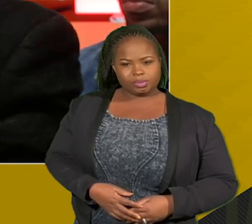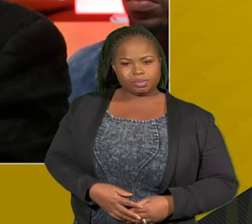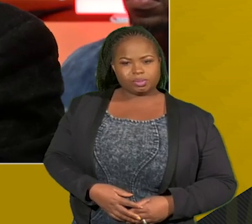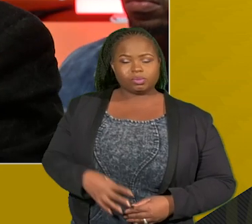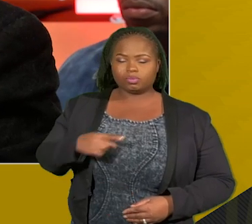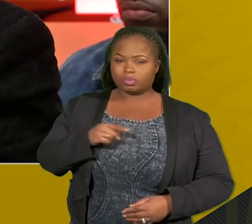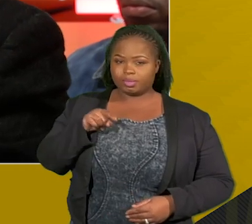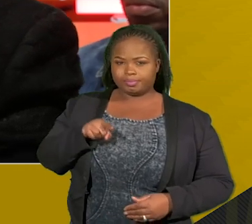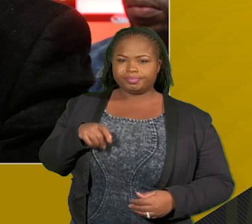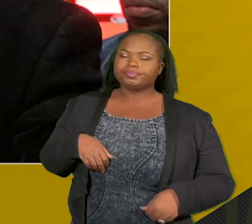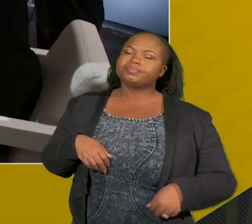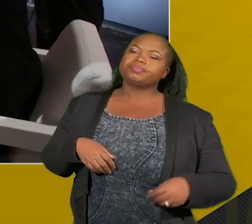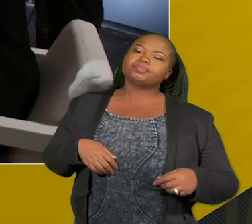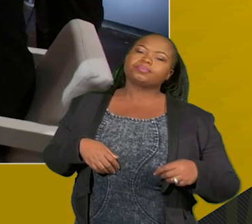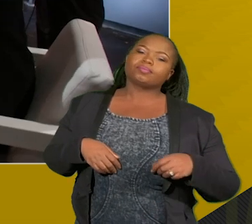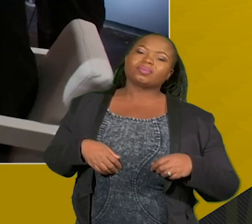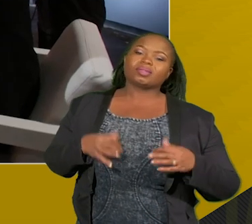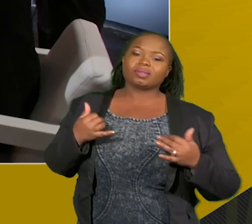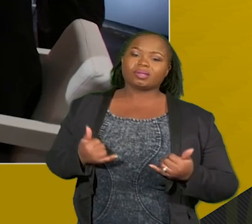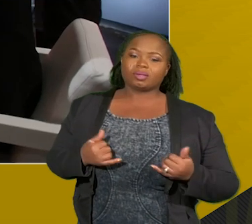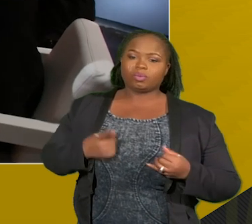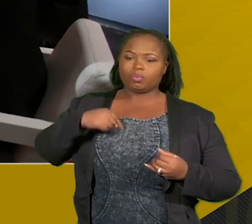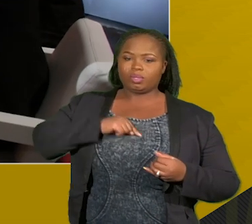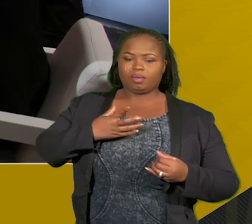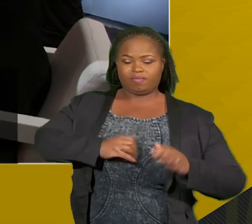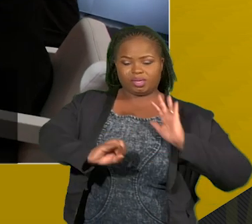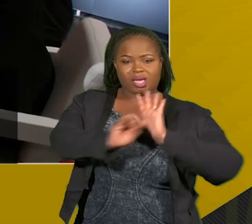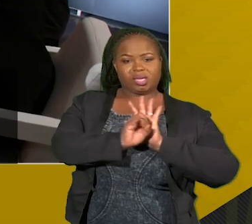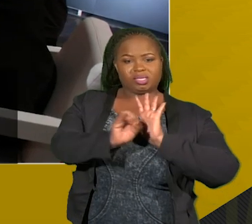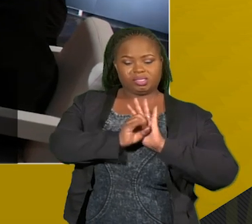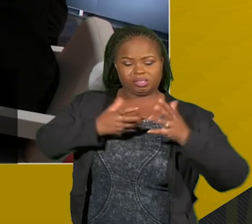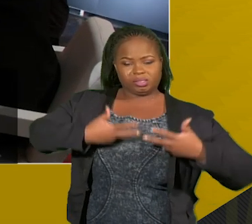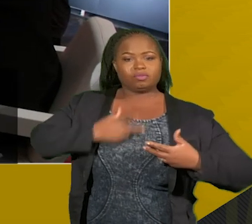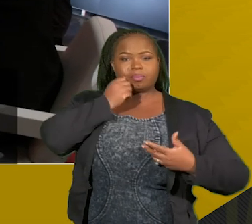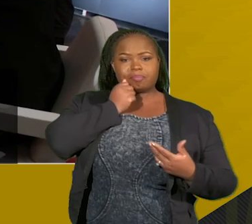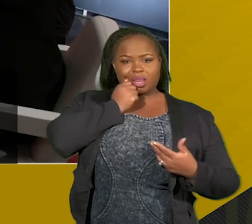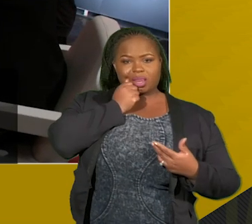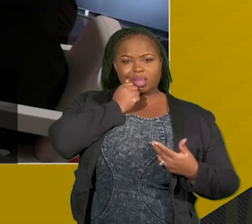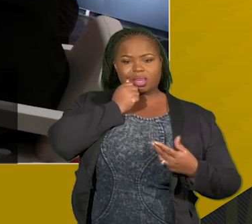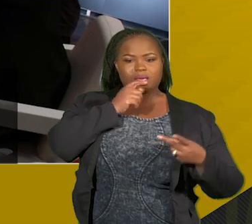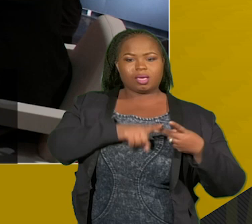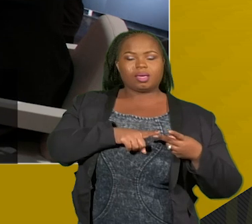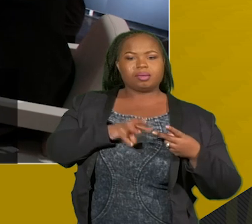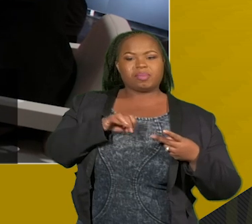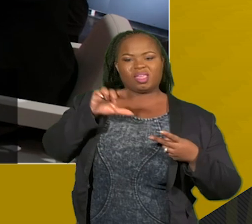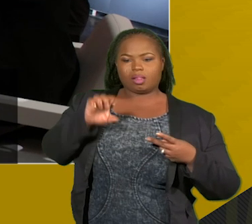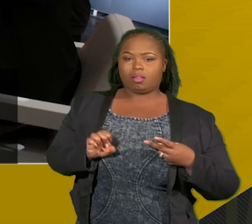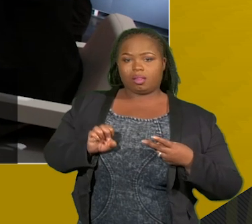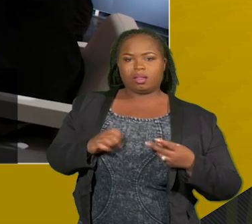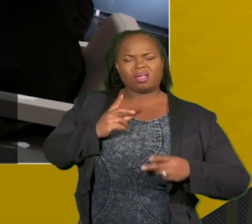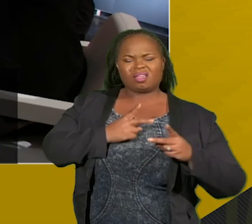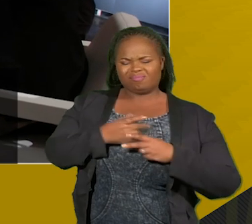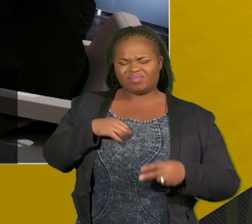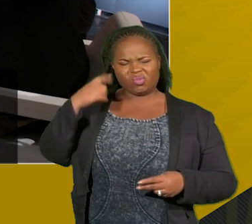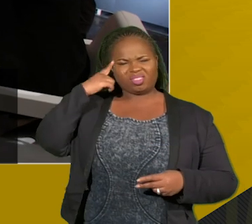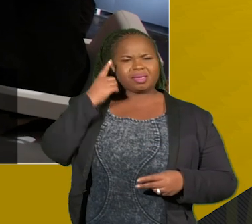you leveling in this case? Okay. We are dealing in our identity as men. We are dealing with men and males, right? And now, I don't